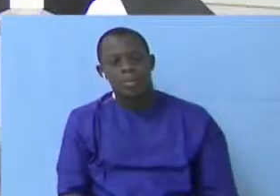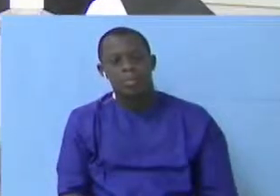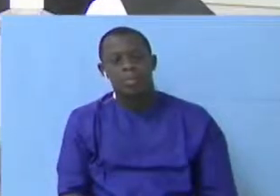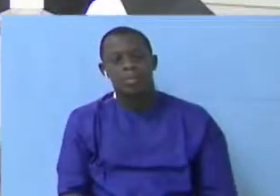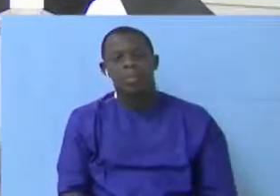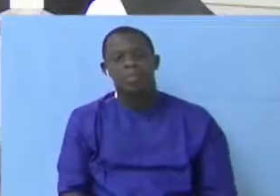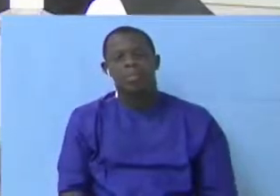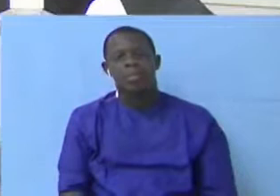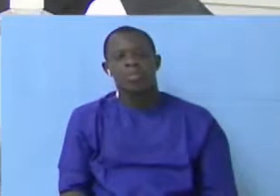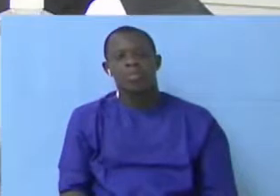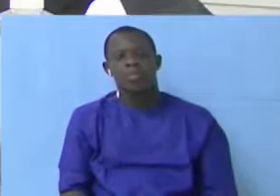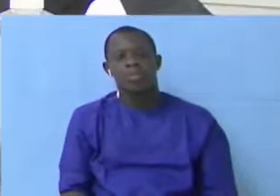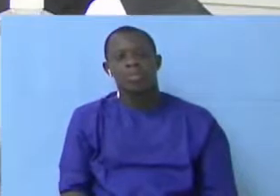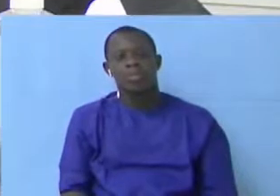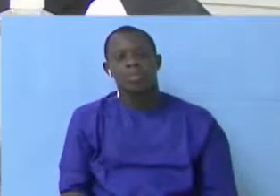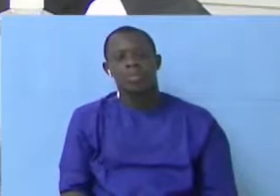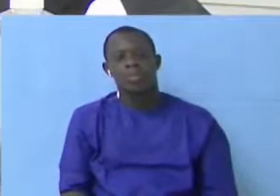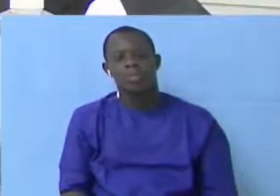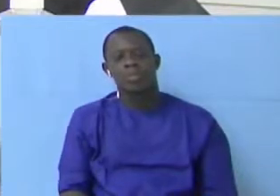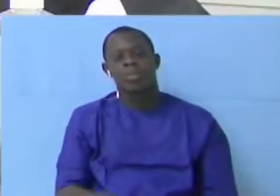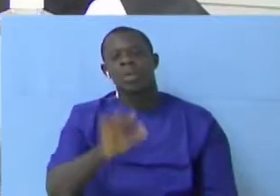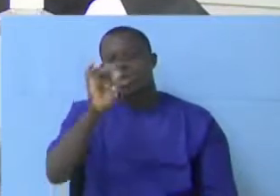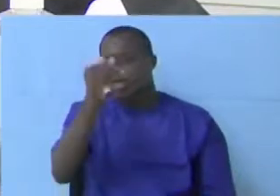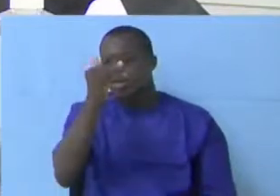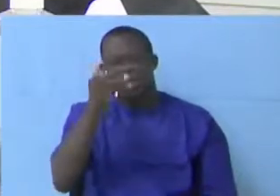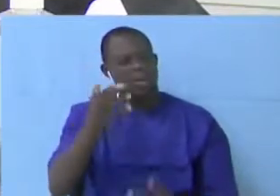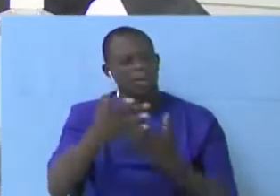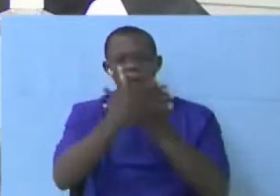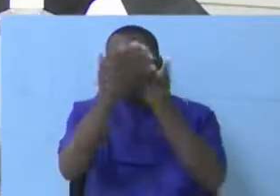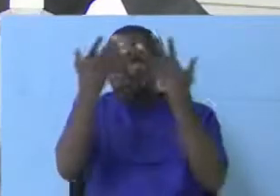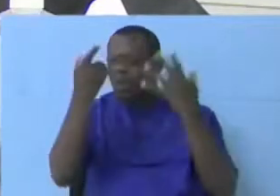Yes, on a number of occasions, yes.